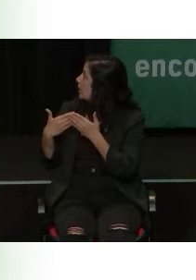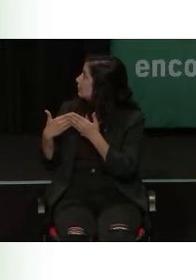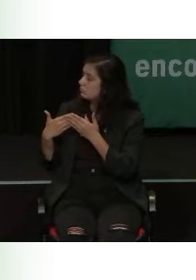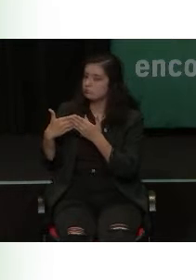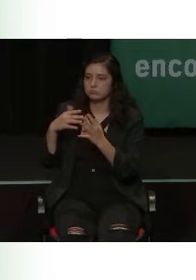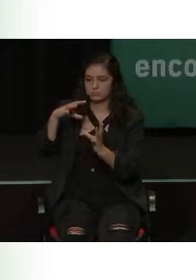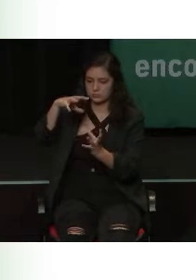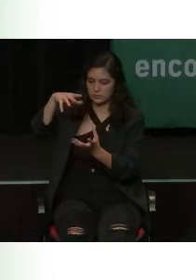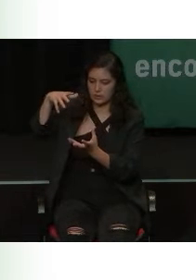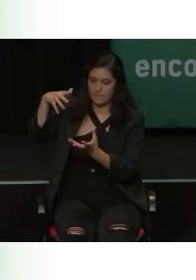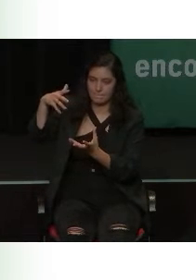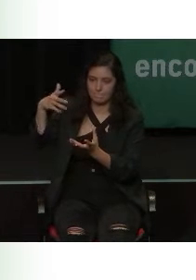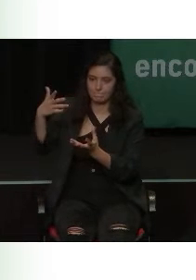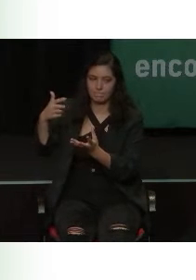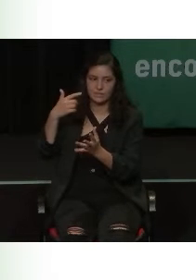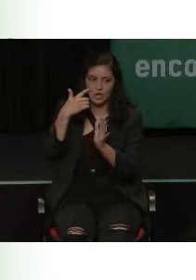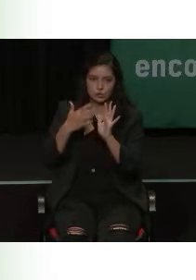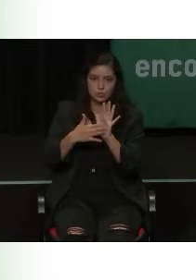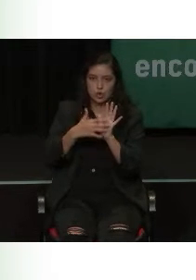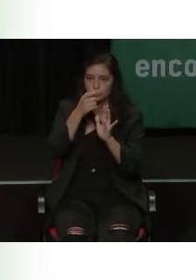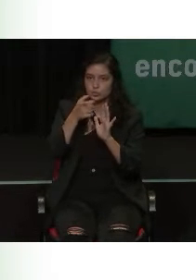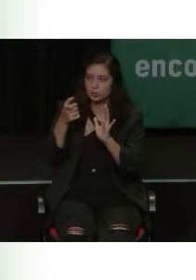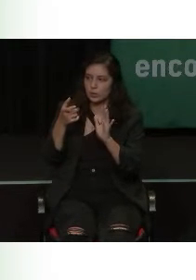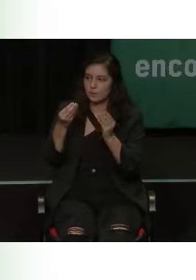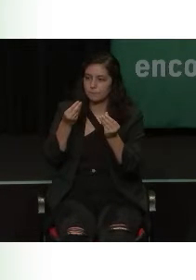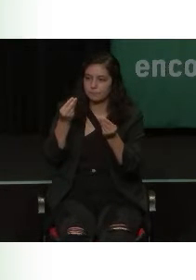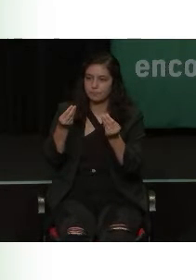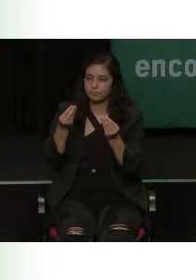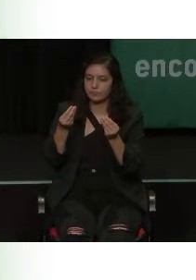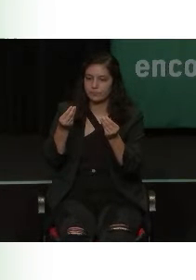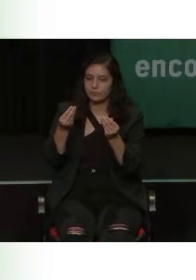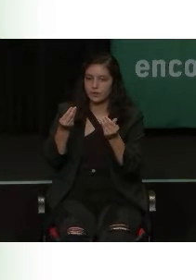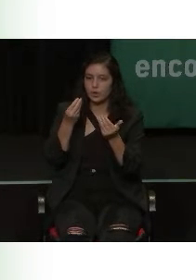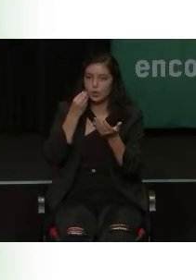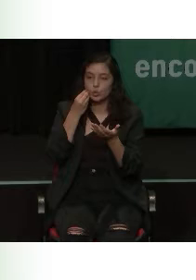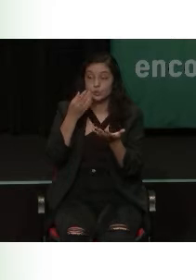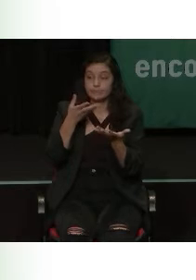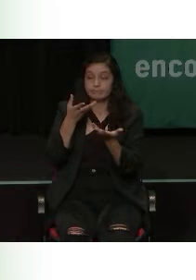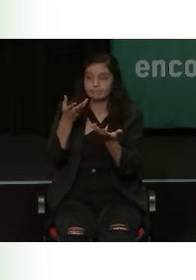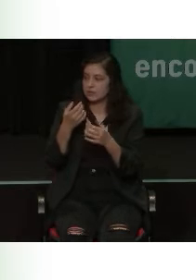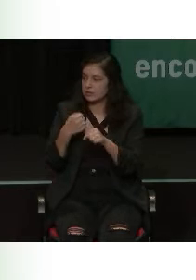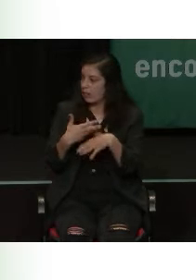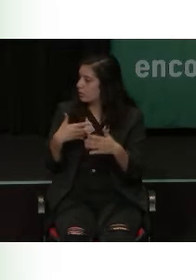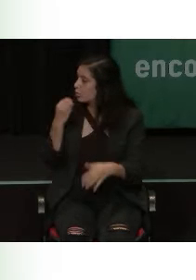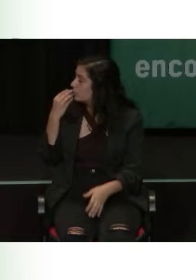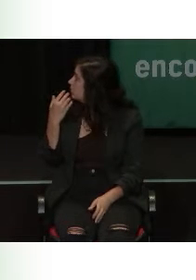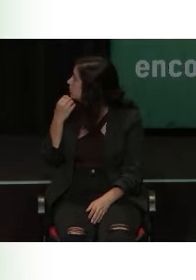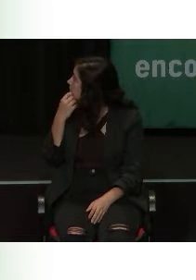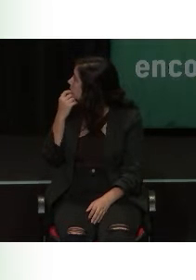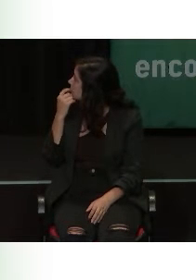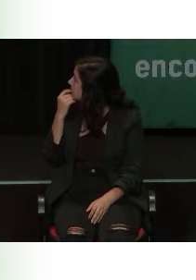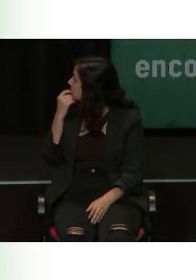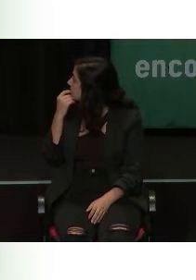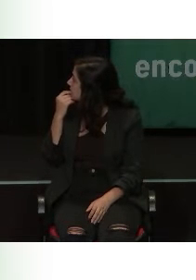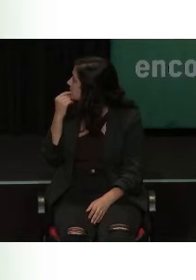the scenery was constructed to expose the person to a context. I'm not sure if I can